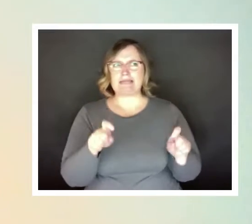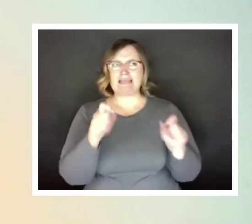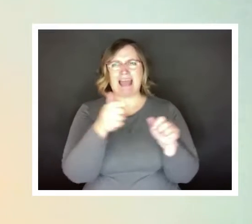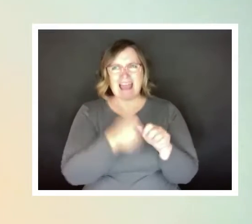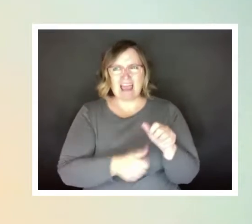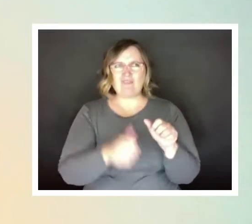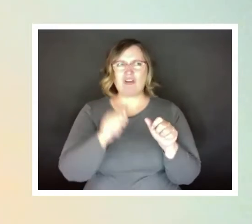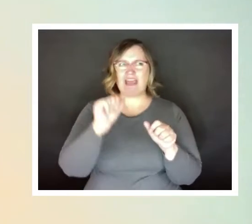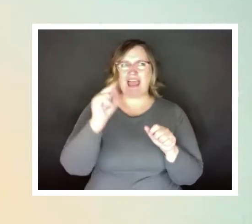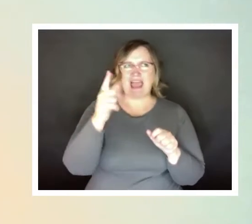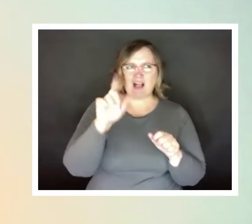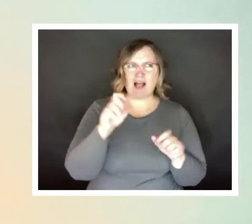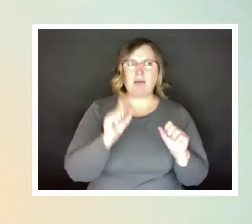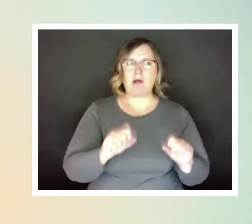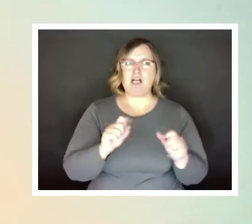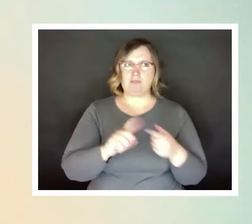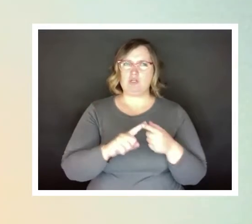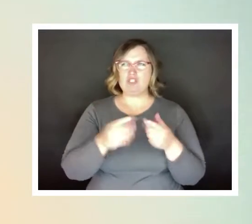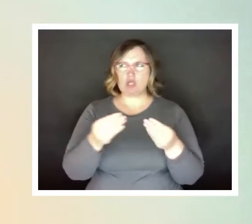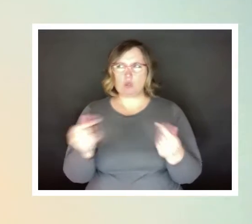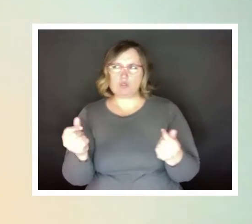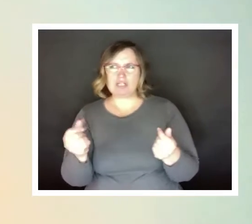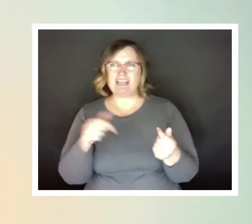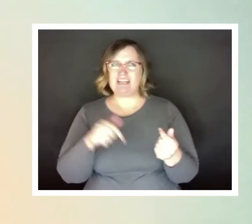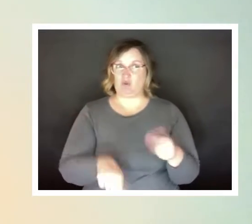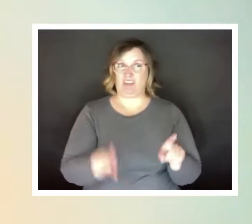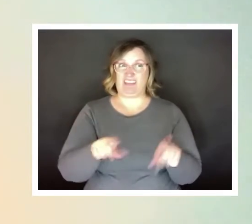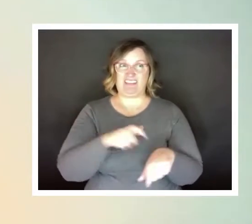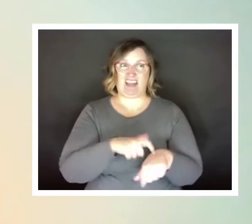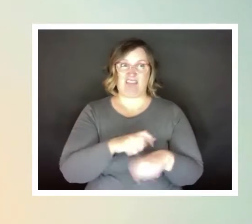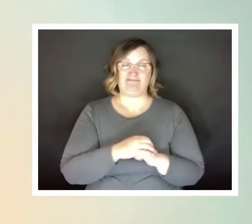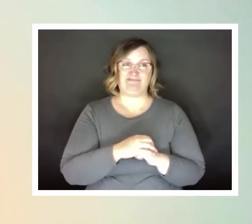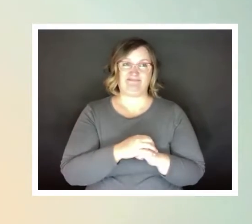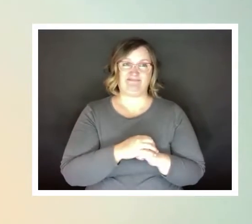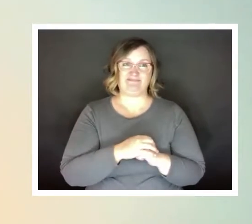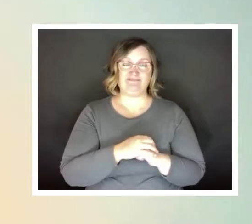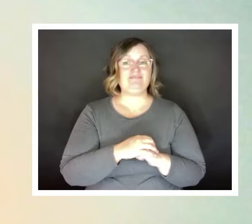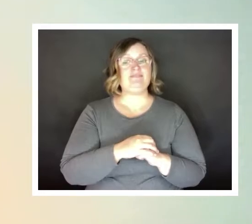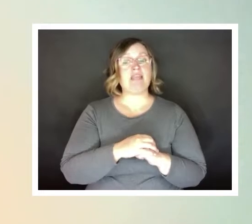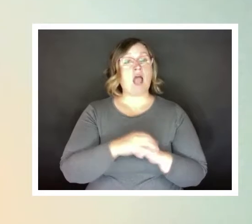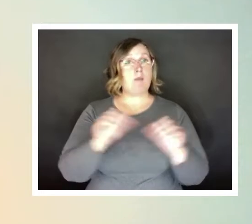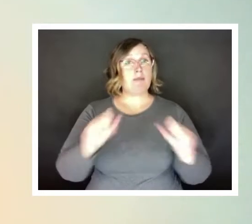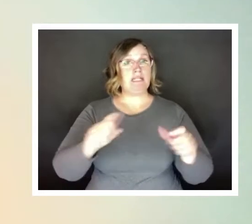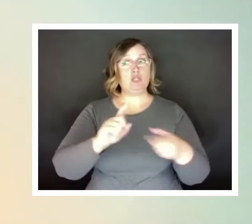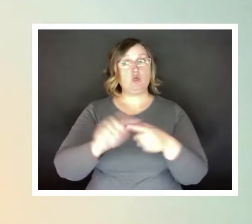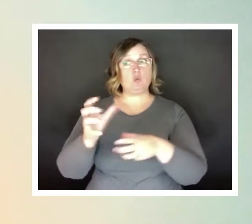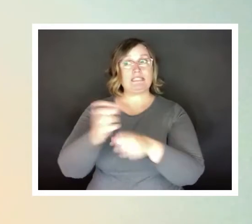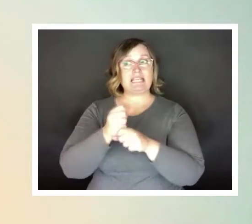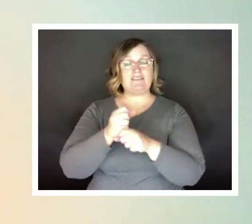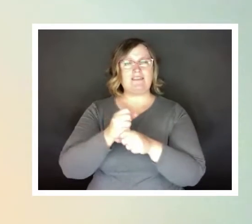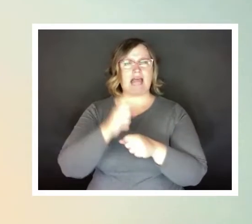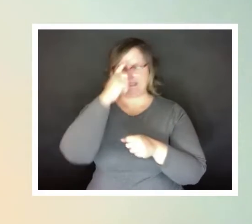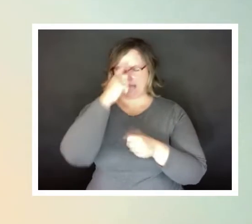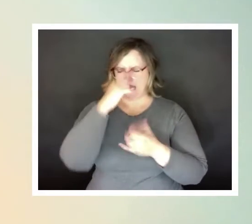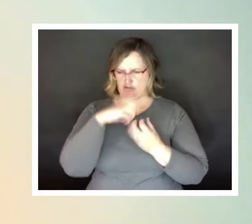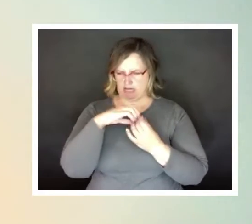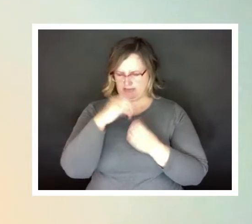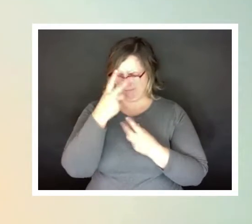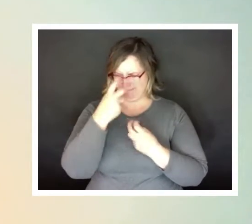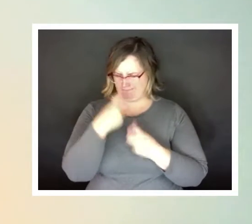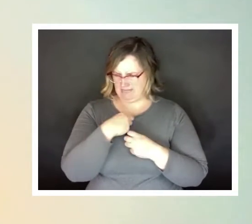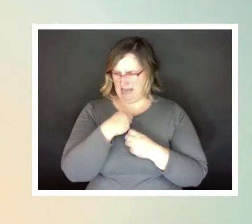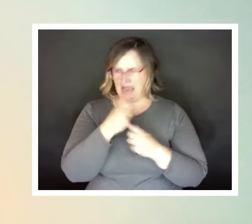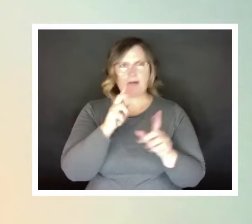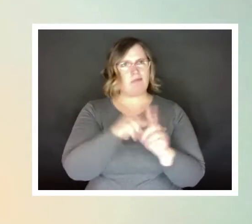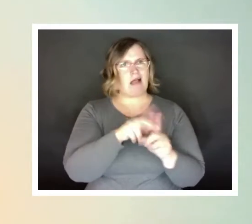and possible solution posed in this unprecedented time. Our ability to receive, digest, and apply the knowledge imparted